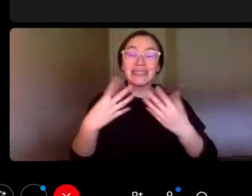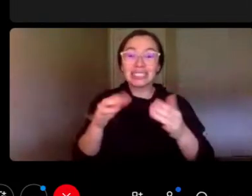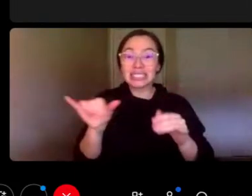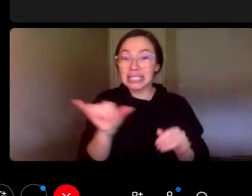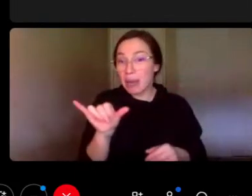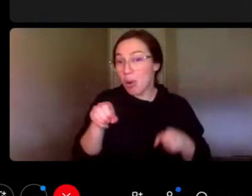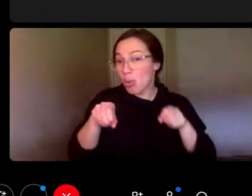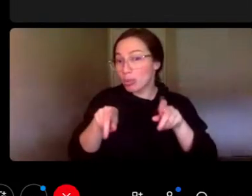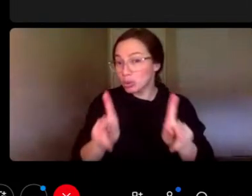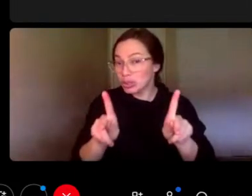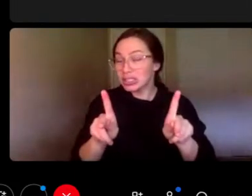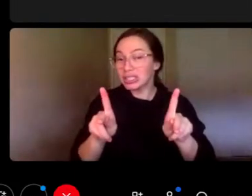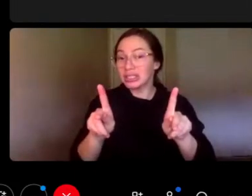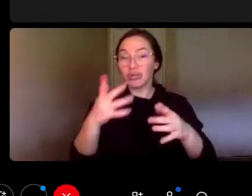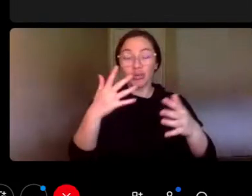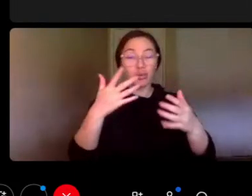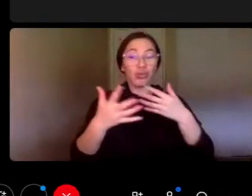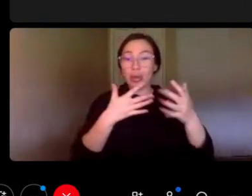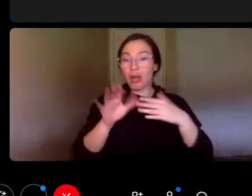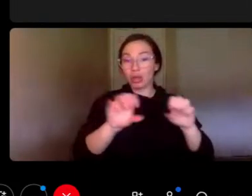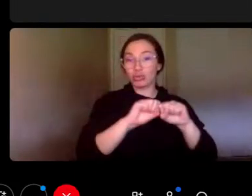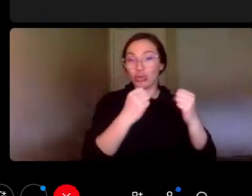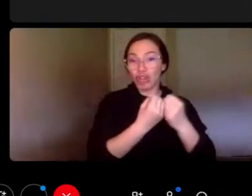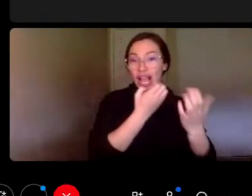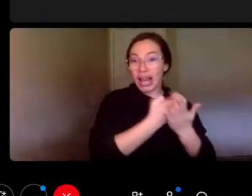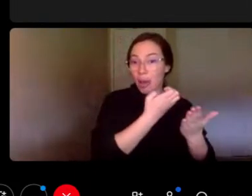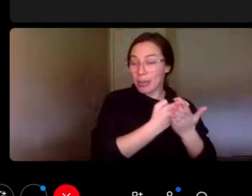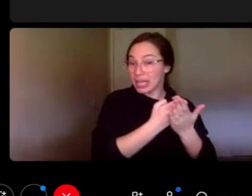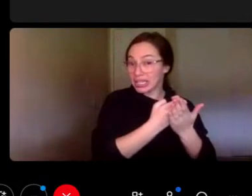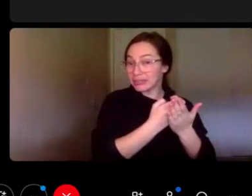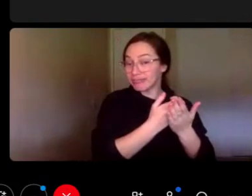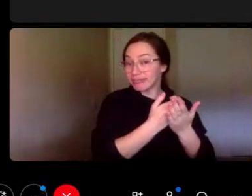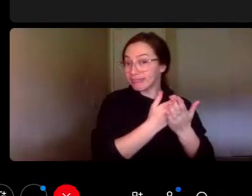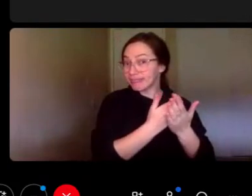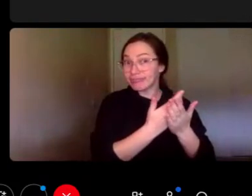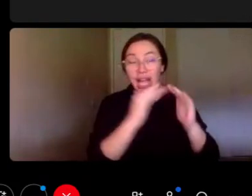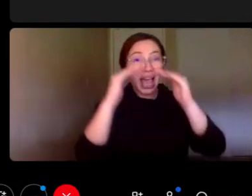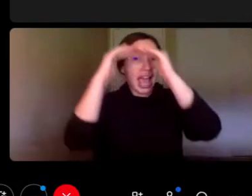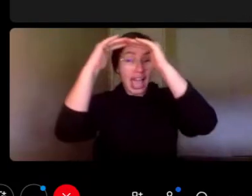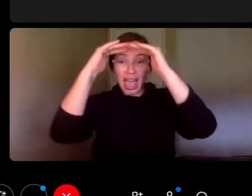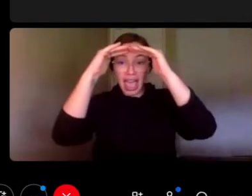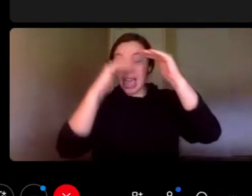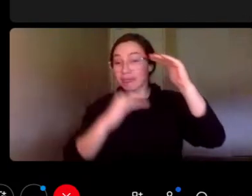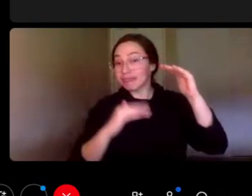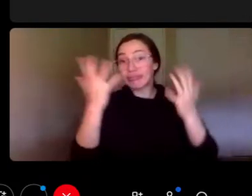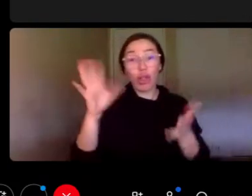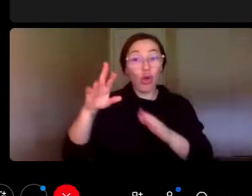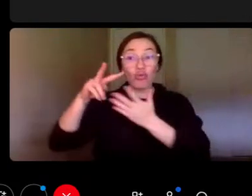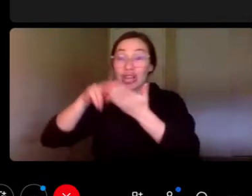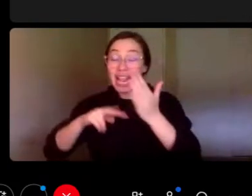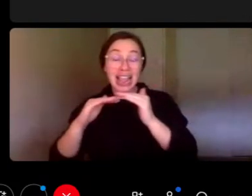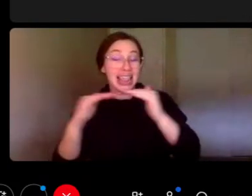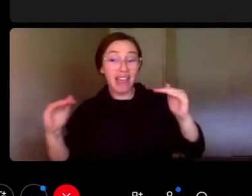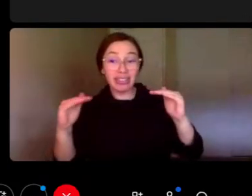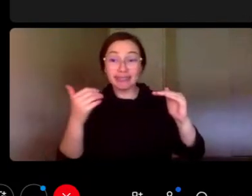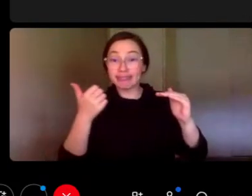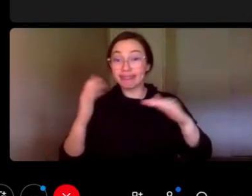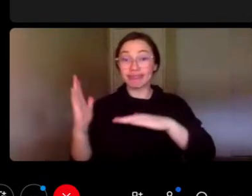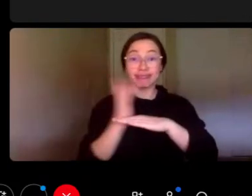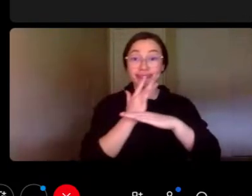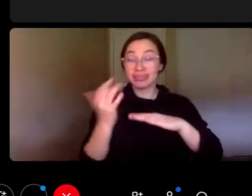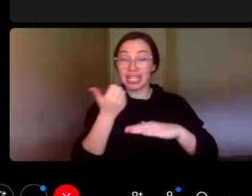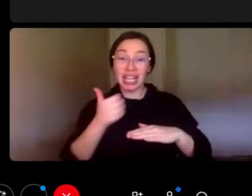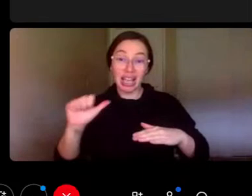low socioeconomic, high, or whatever reading level, but providing those